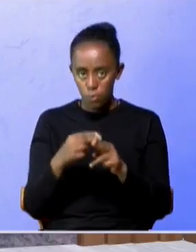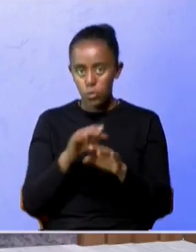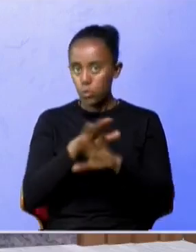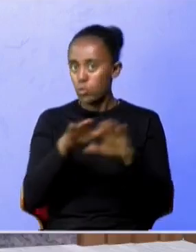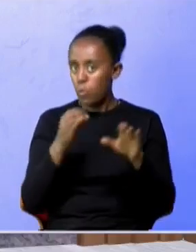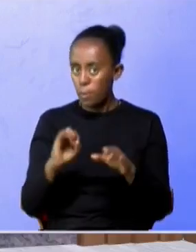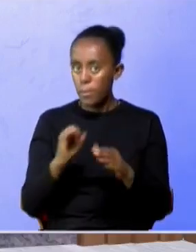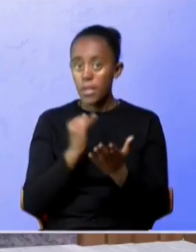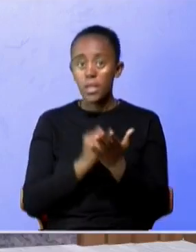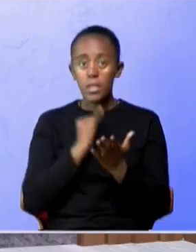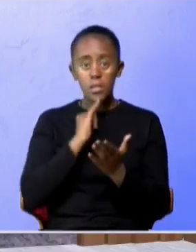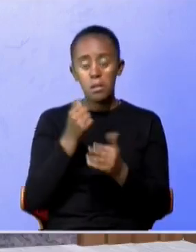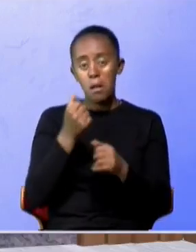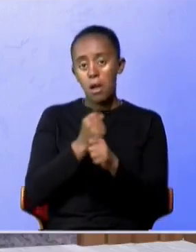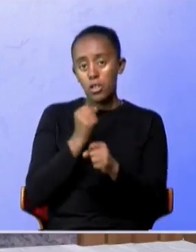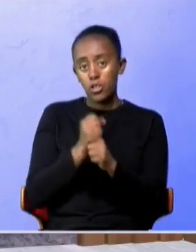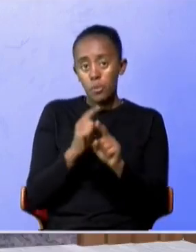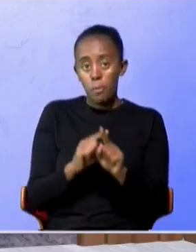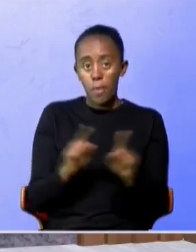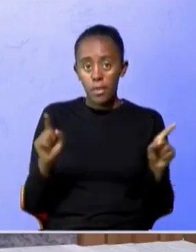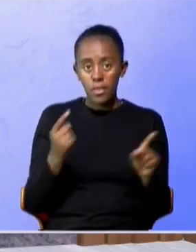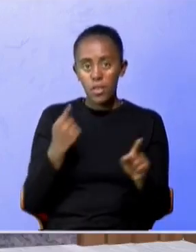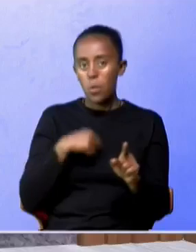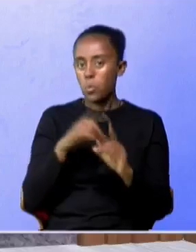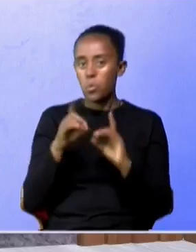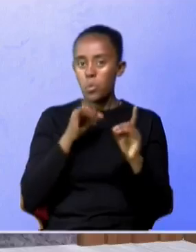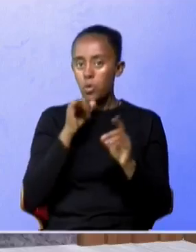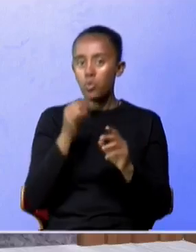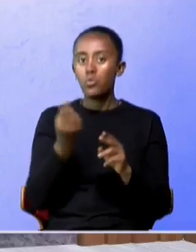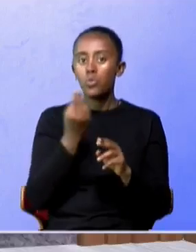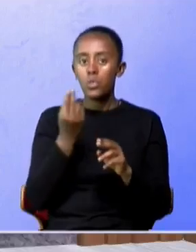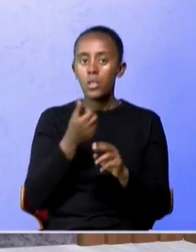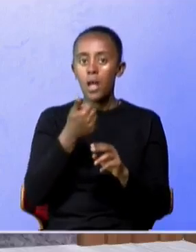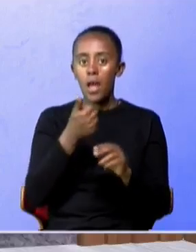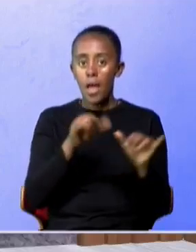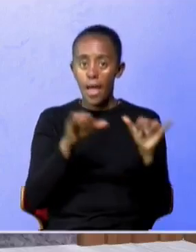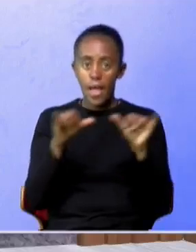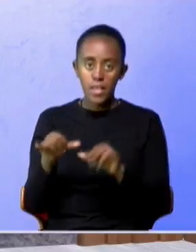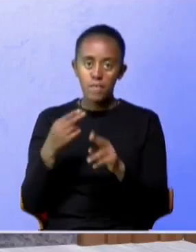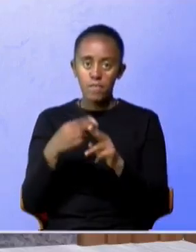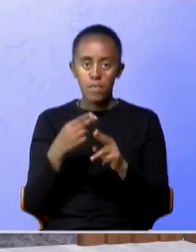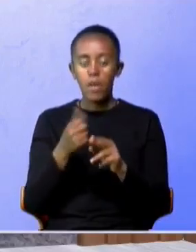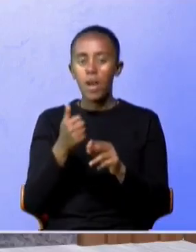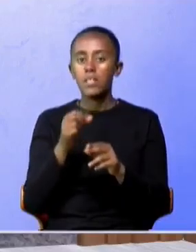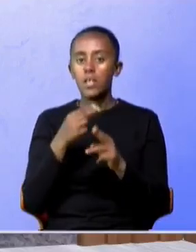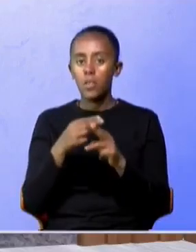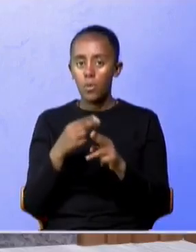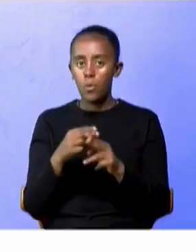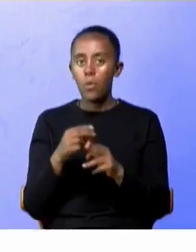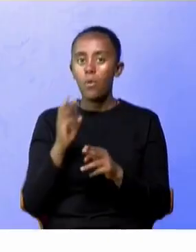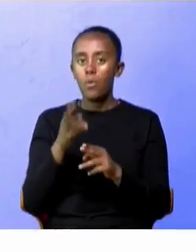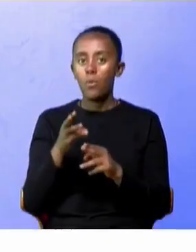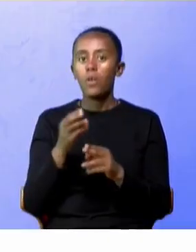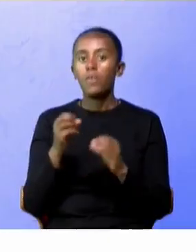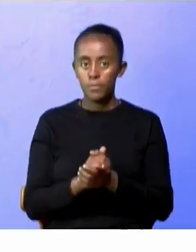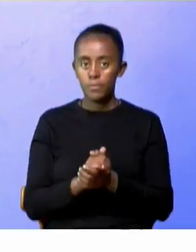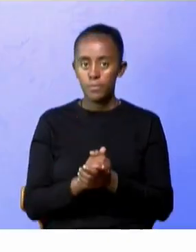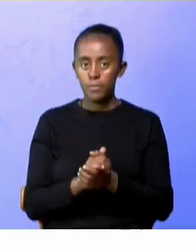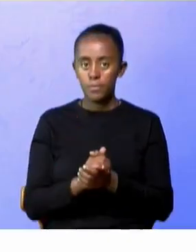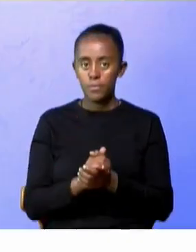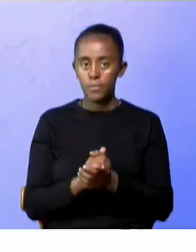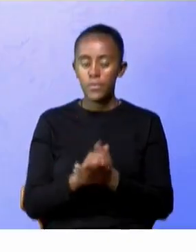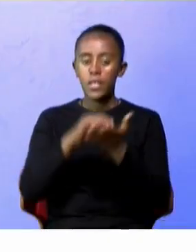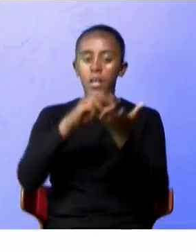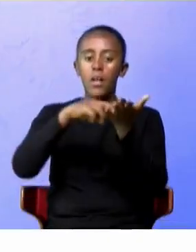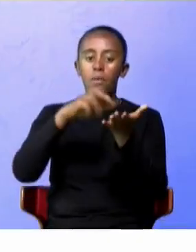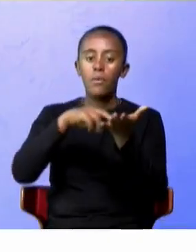It is an action, but we don't use it as a verb. We use it as a noun. I will give you another example.